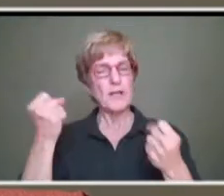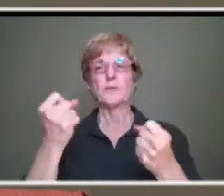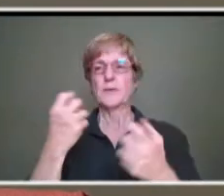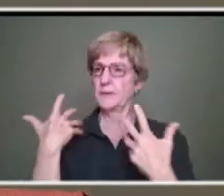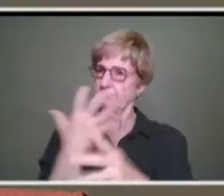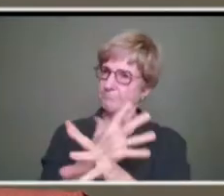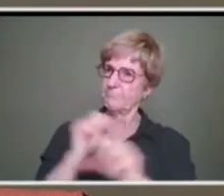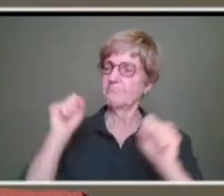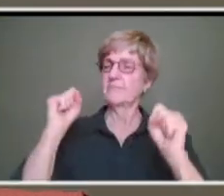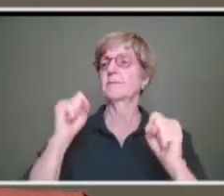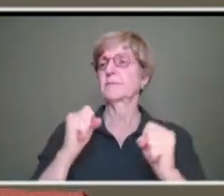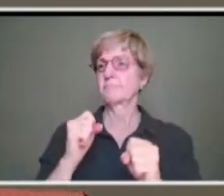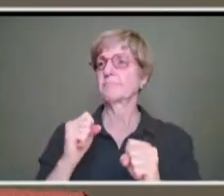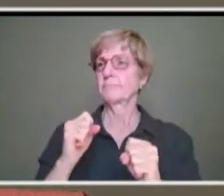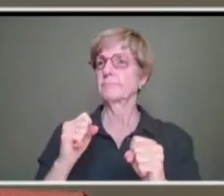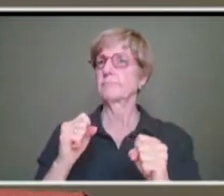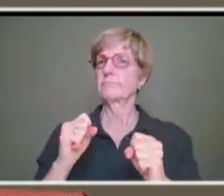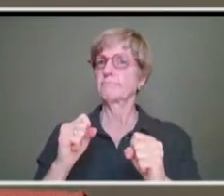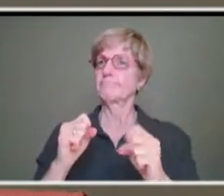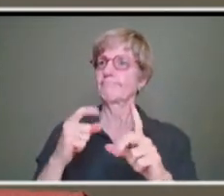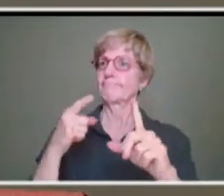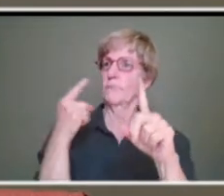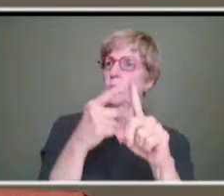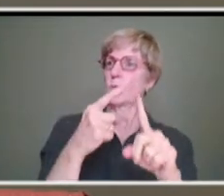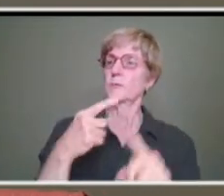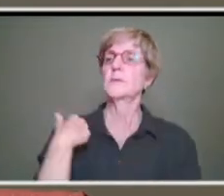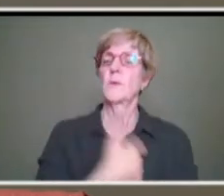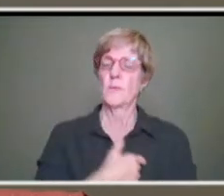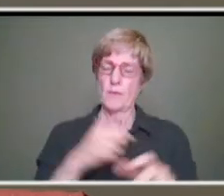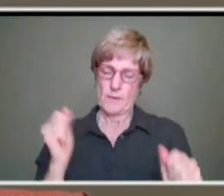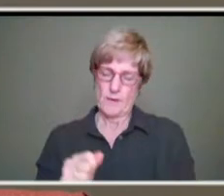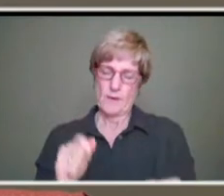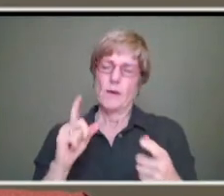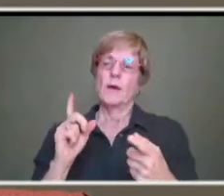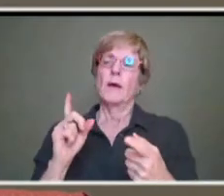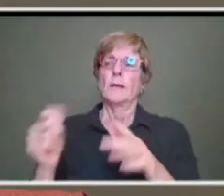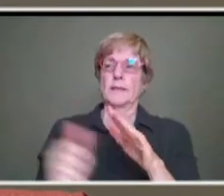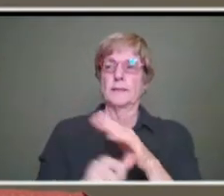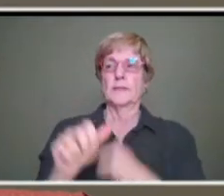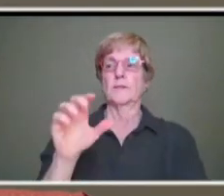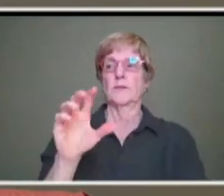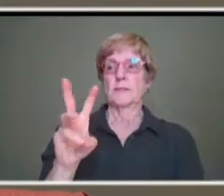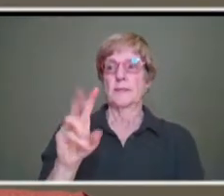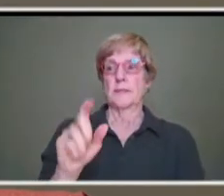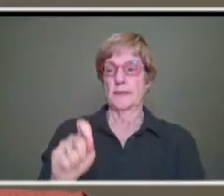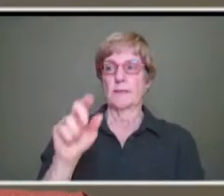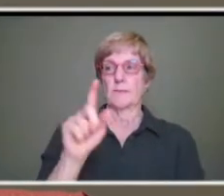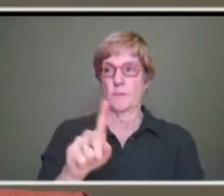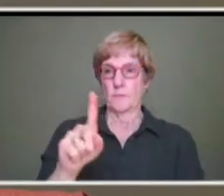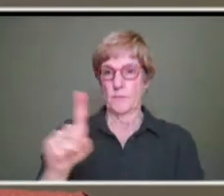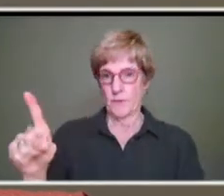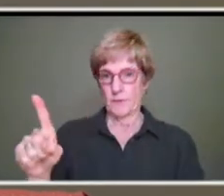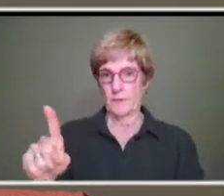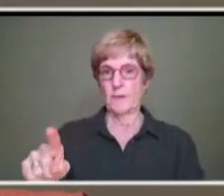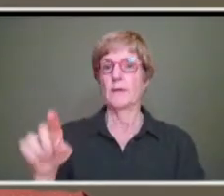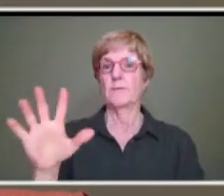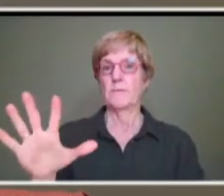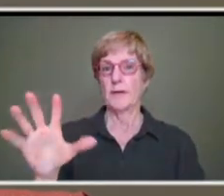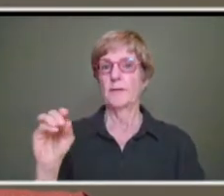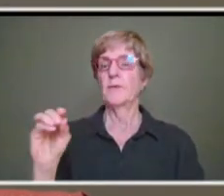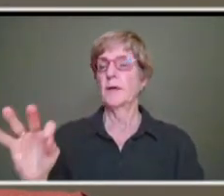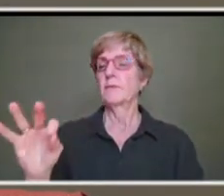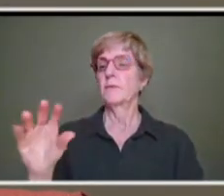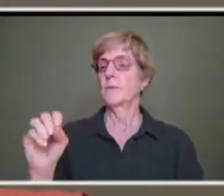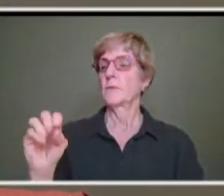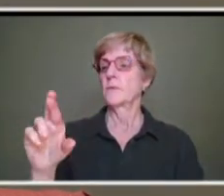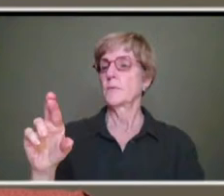per our city ordinance code we are able to under section 6.115 of the ordinance to approve